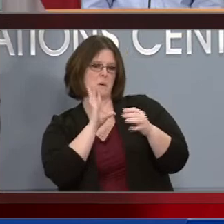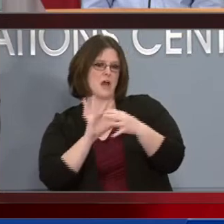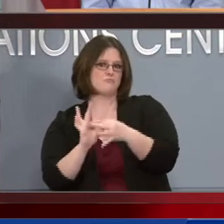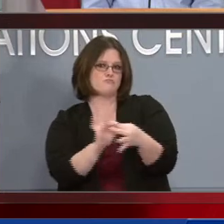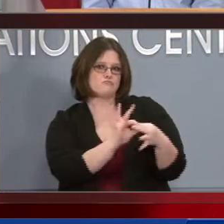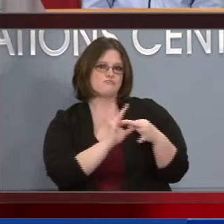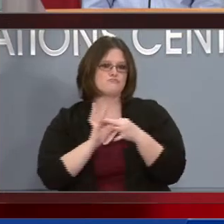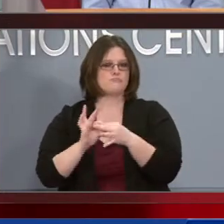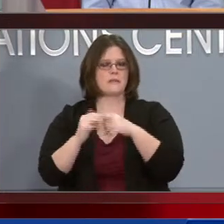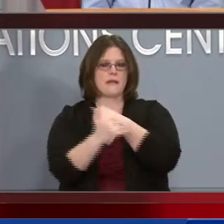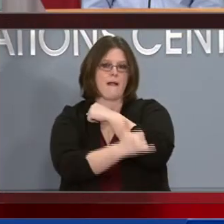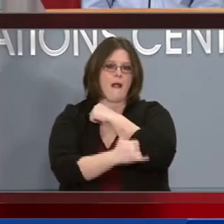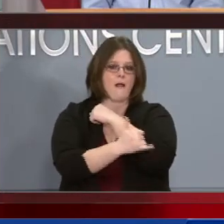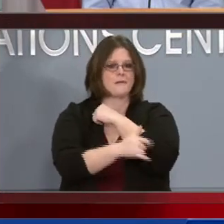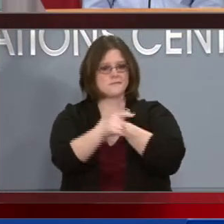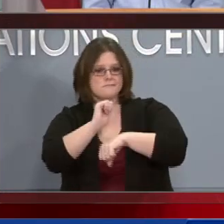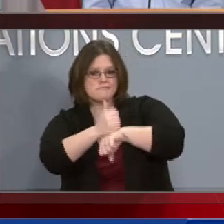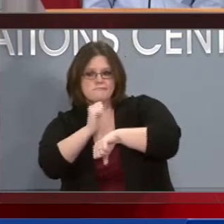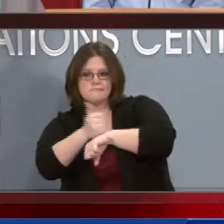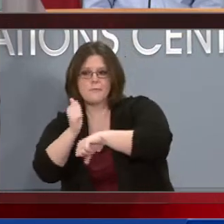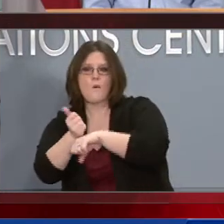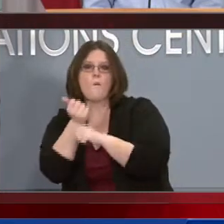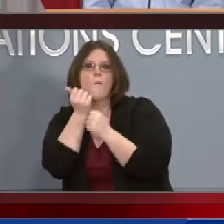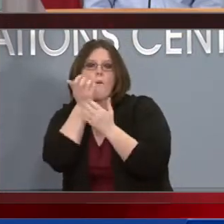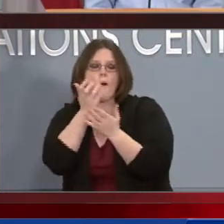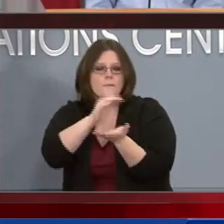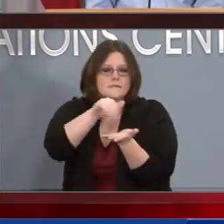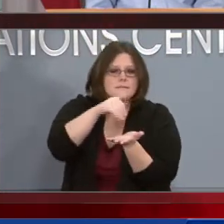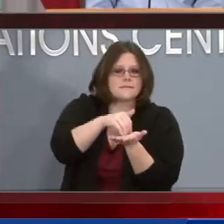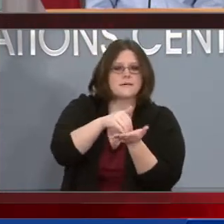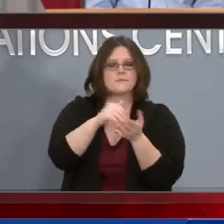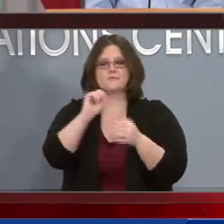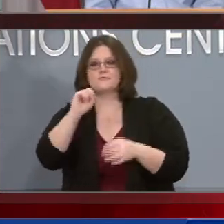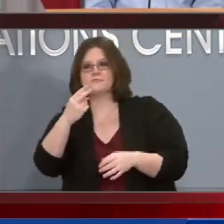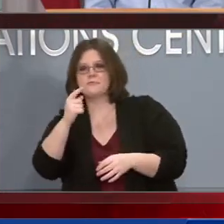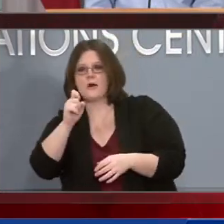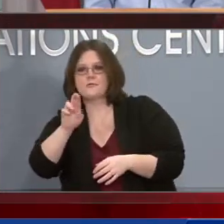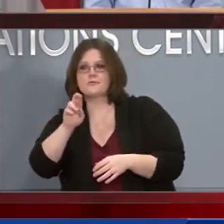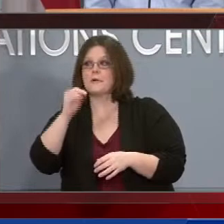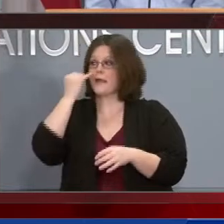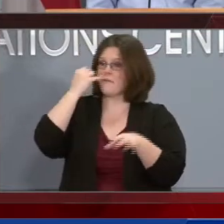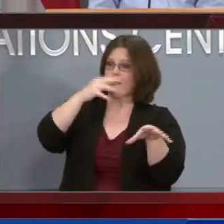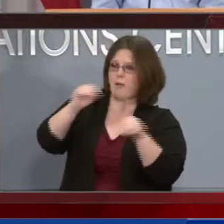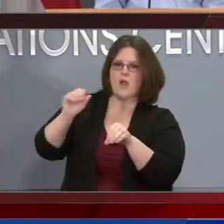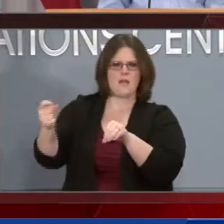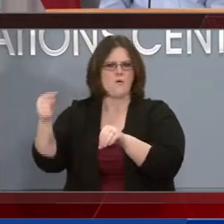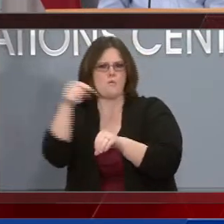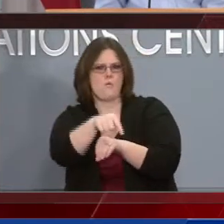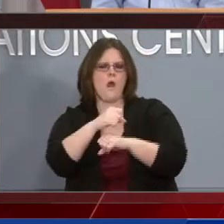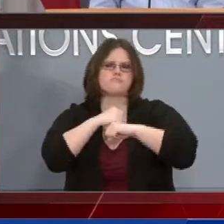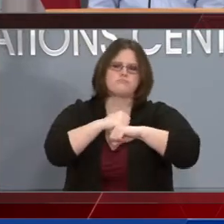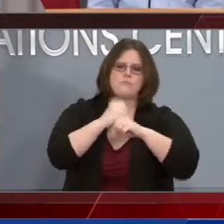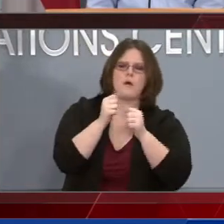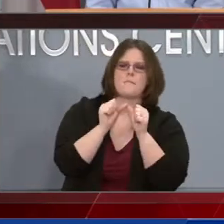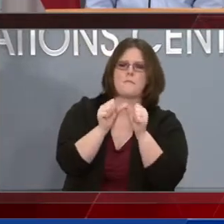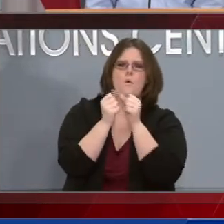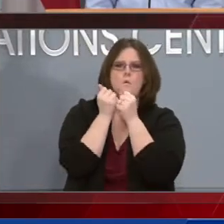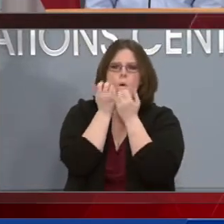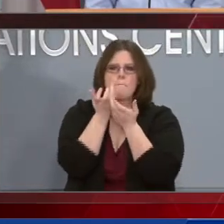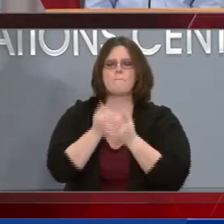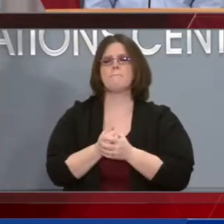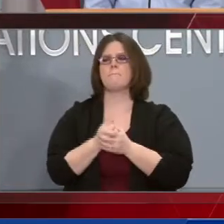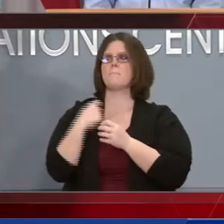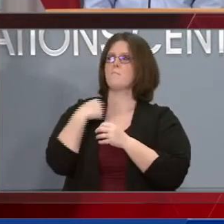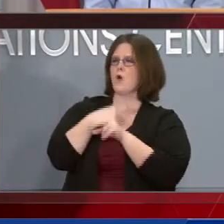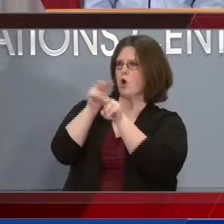open shelters or warming centers as needed where there may be areas of prolonged power outages, as well as monitoring several critical infrastructure sectors